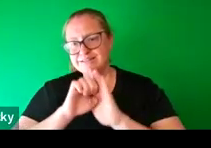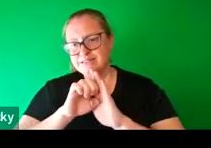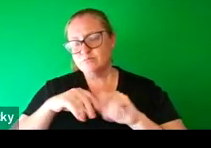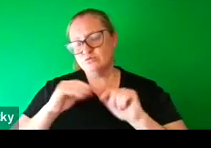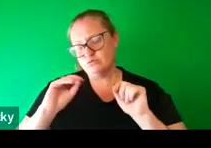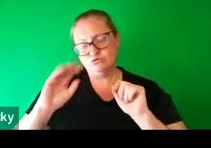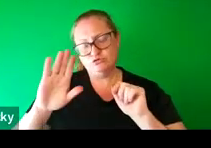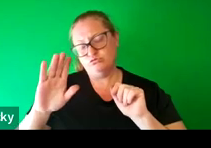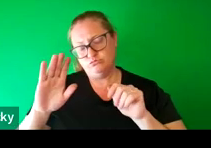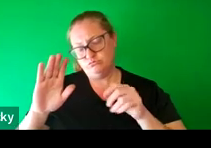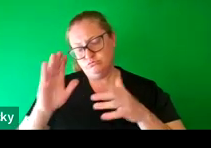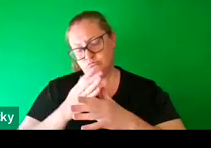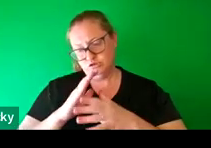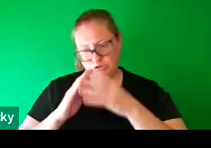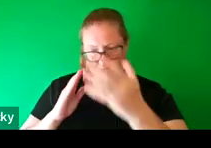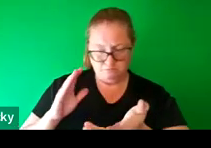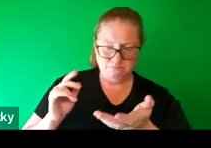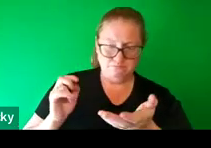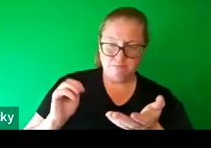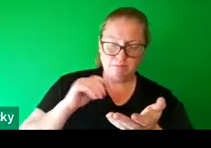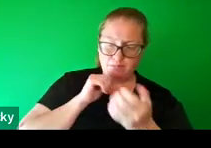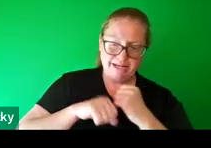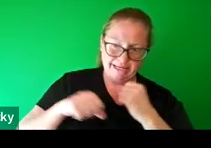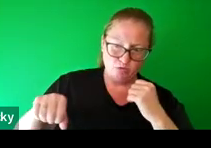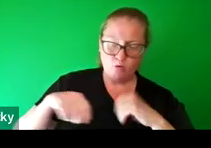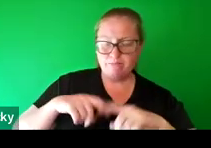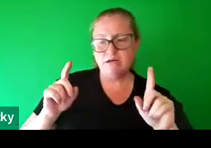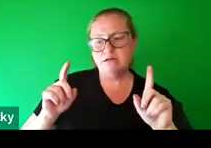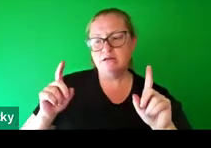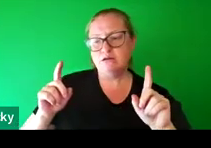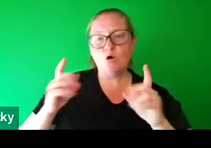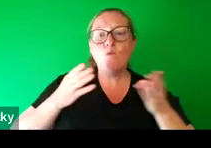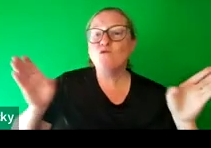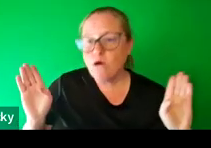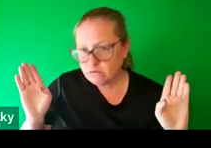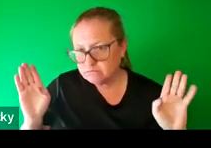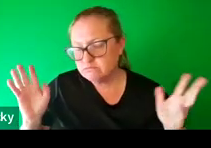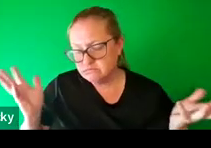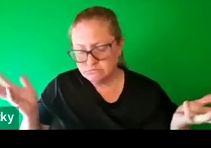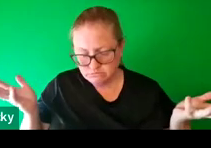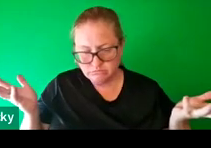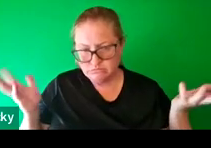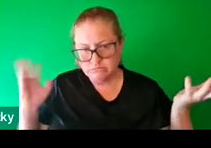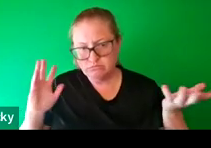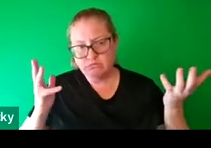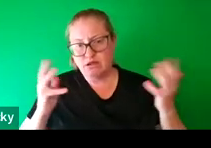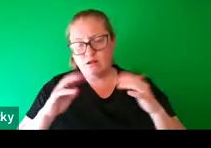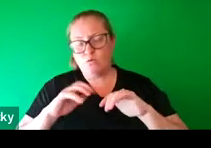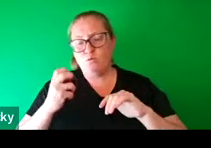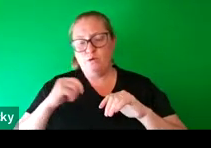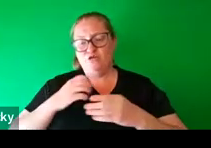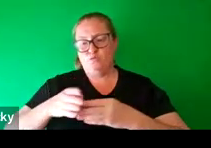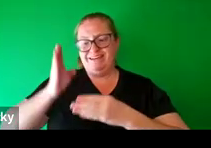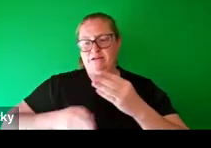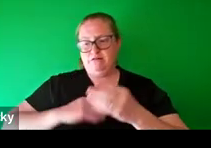Chair Lamb, I've noted, and so I won't keep going with this. But just overall, where are we ending our reliance on contractors